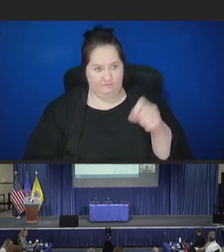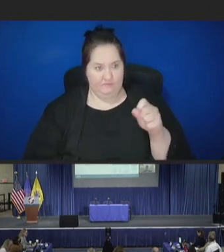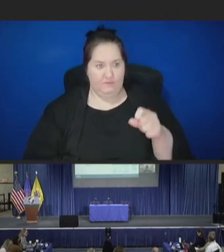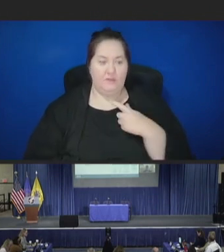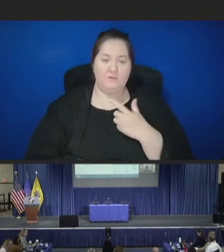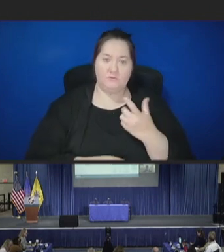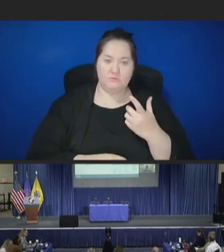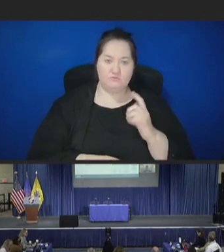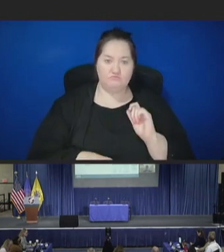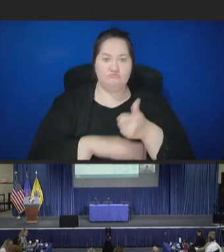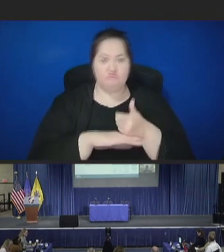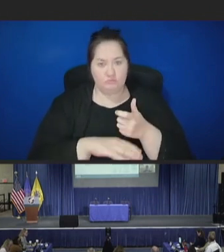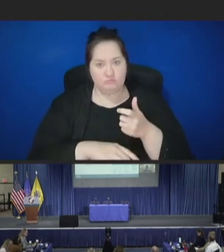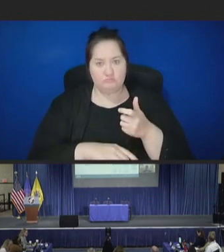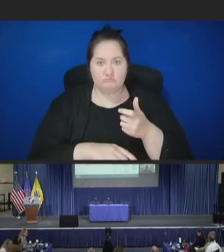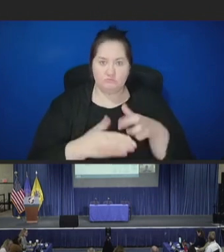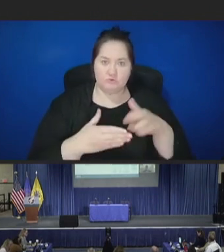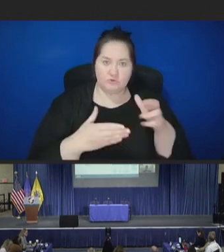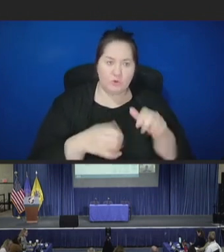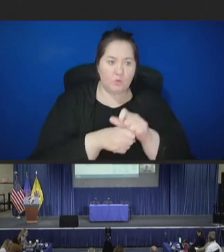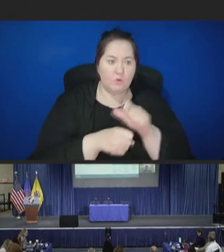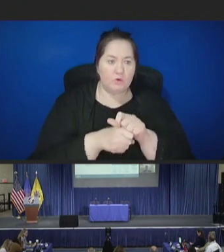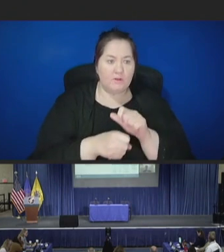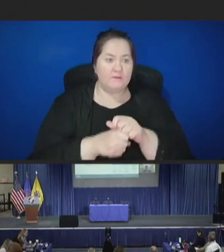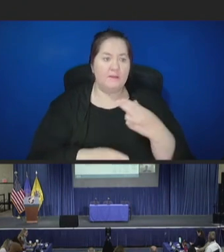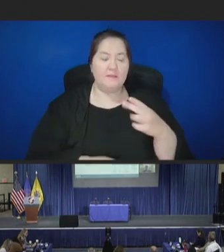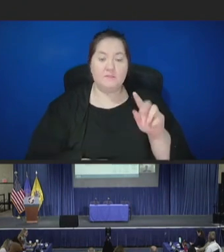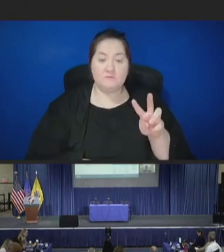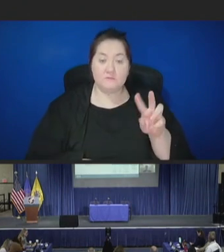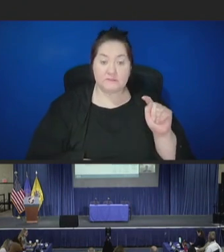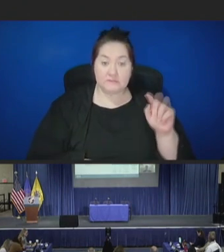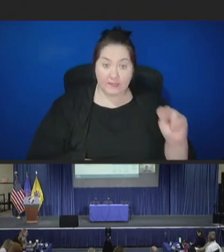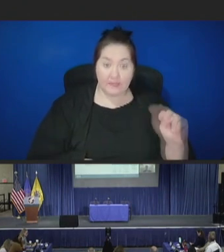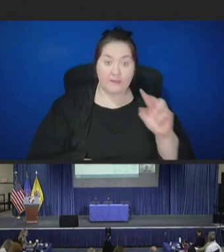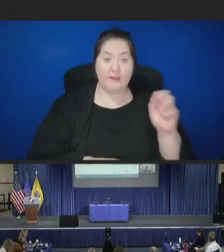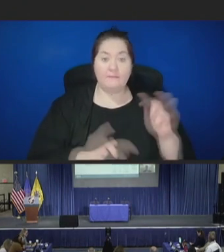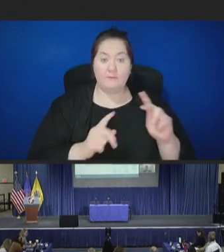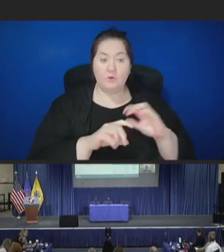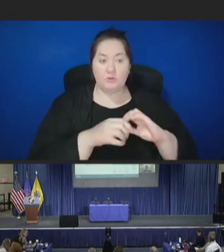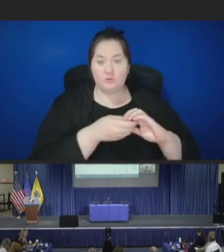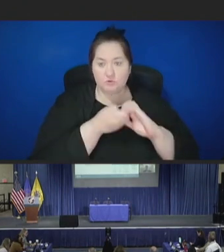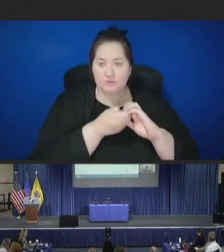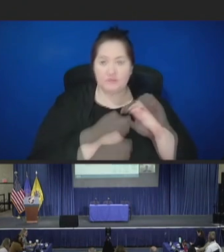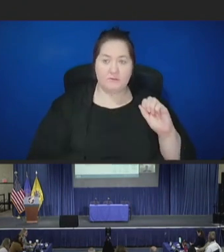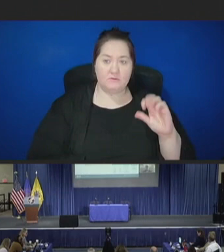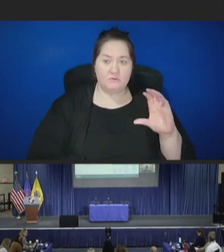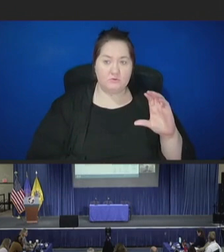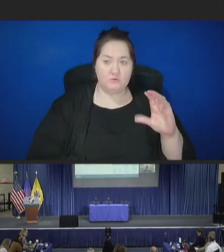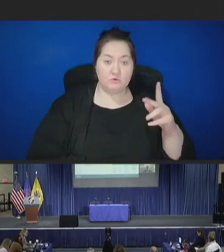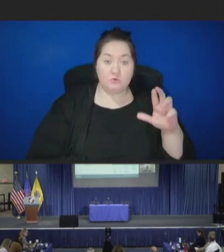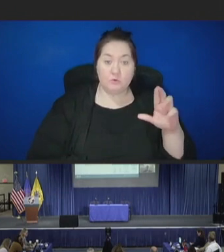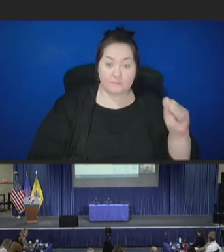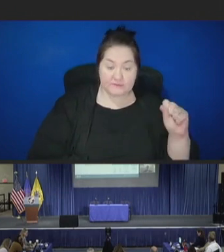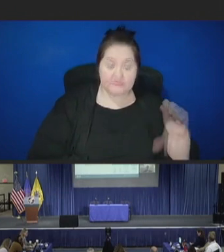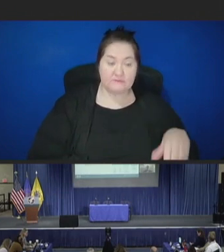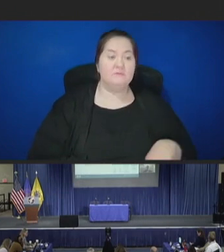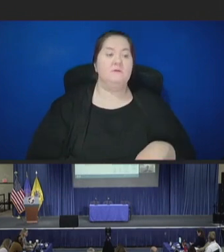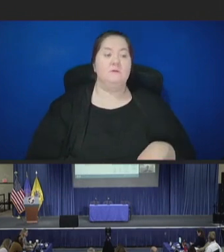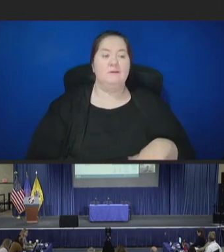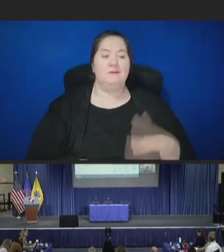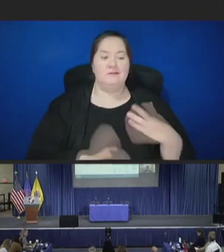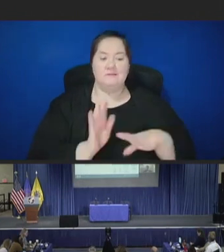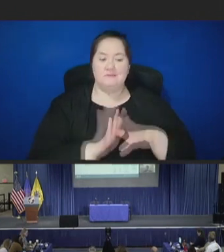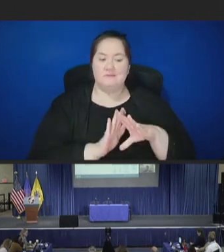we're doing at the HVTN and that our colleagues are doing at Scripps, and that through this Discovery Medicine